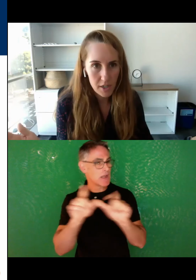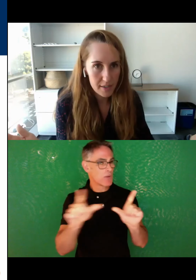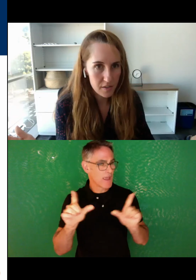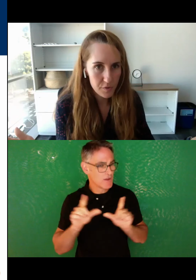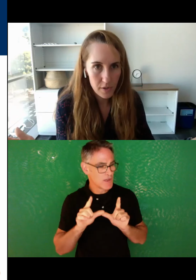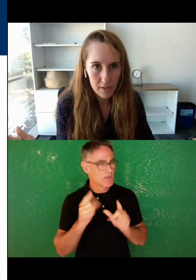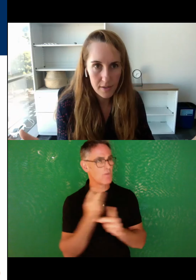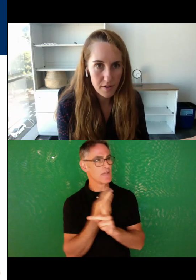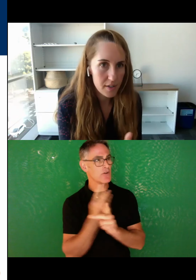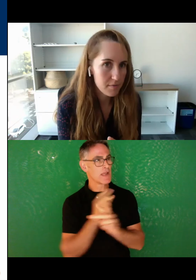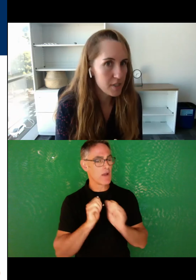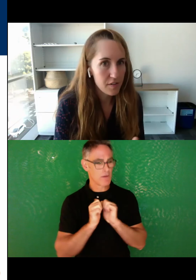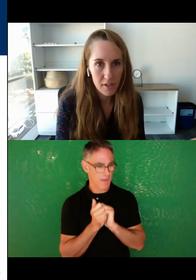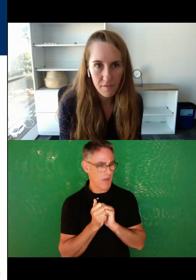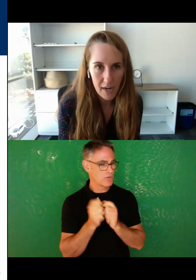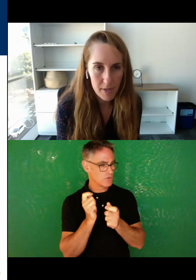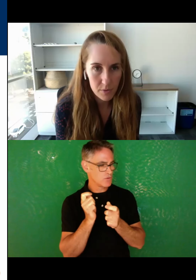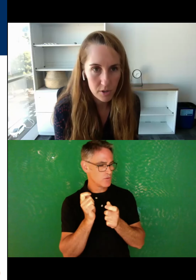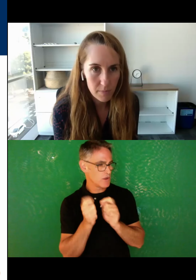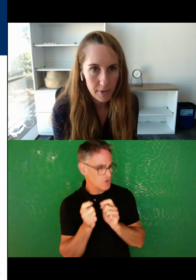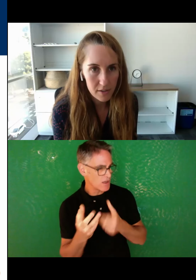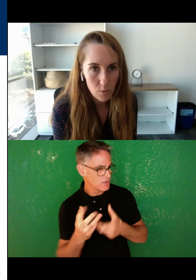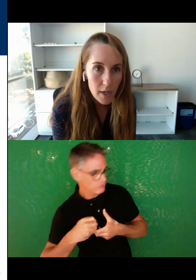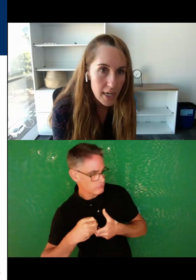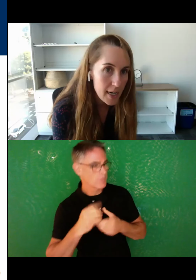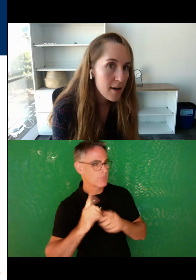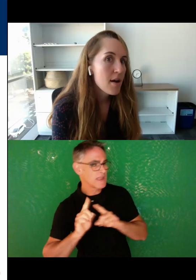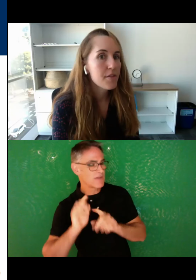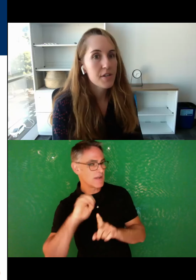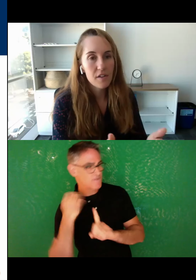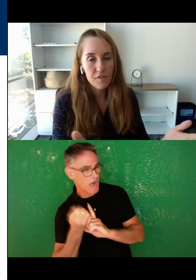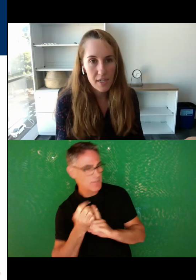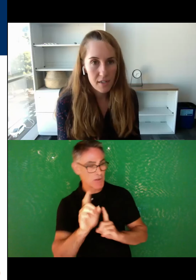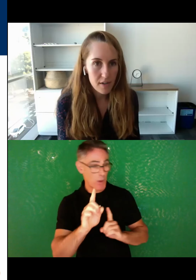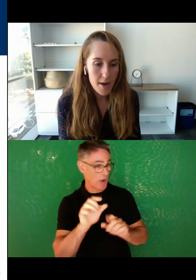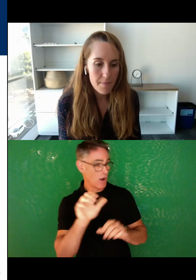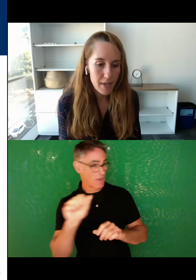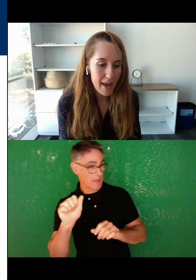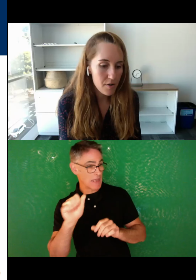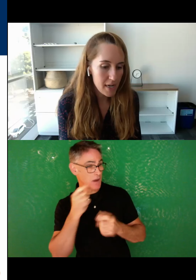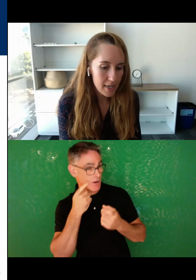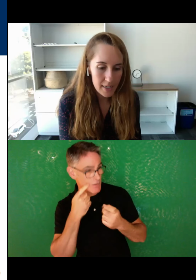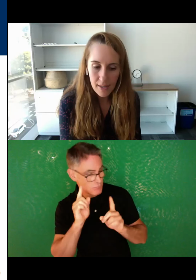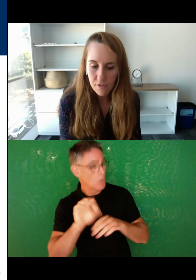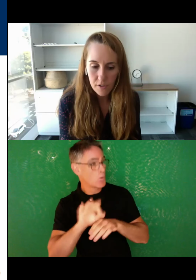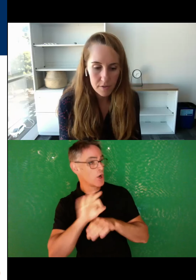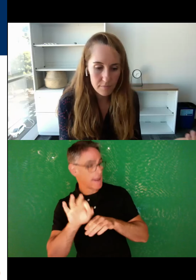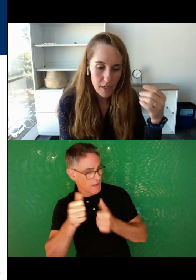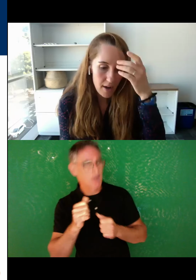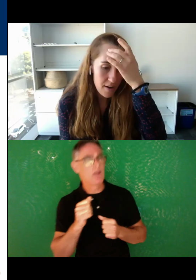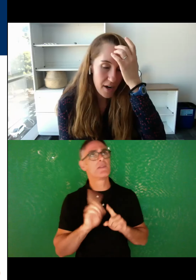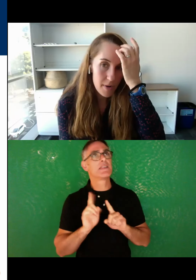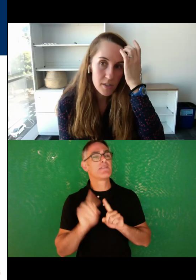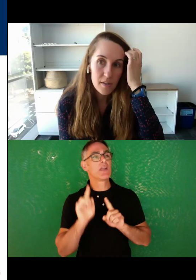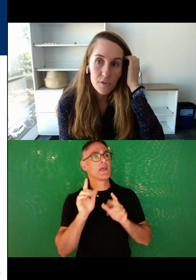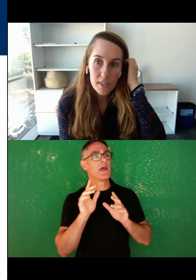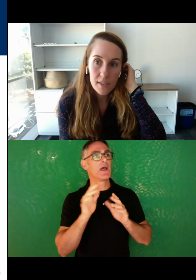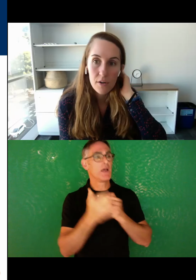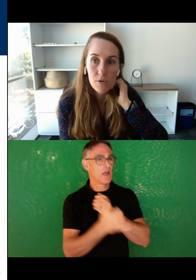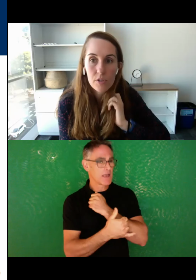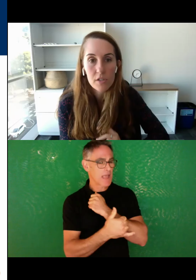to adjust for the different environments where AAAs are working, the different county level